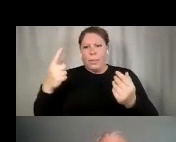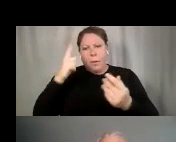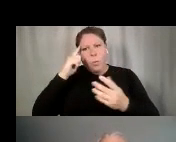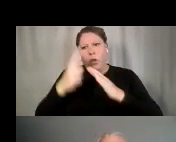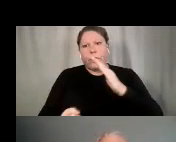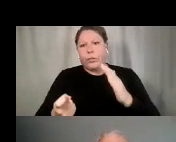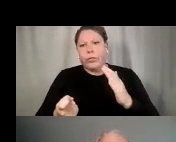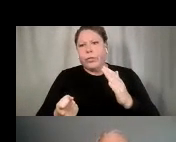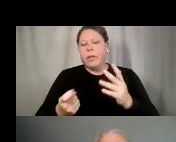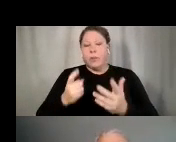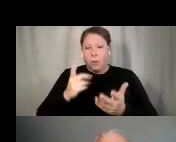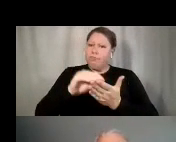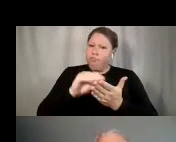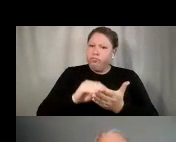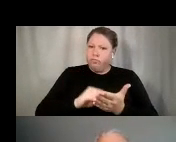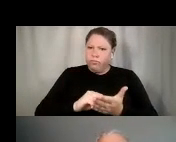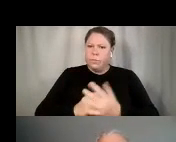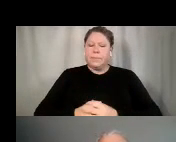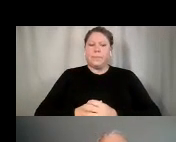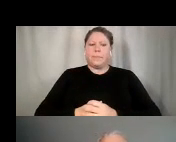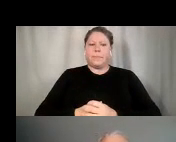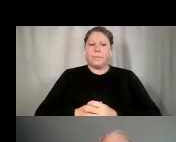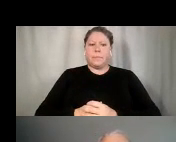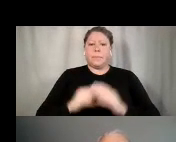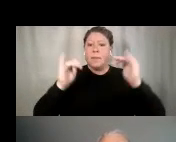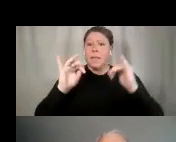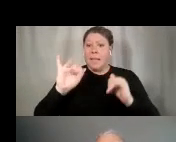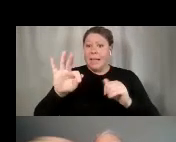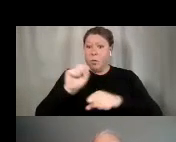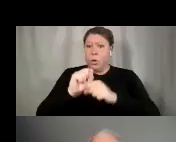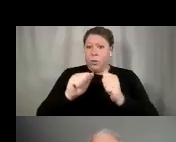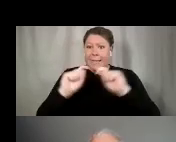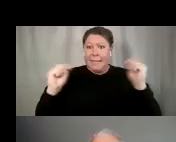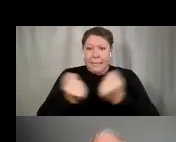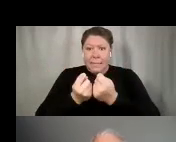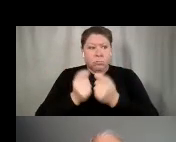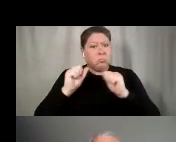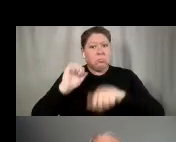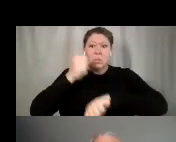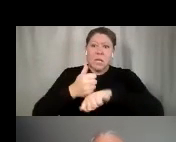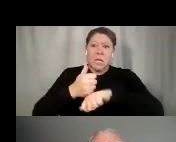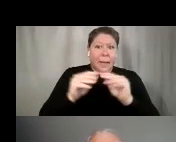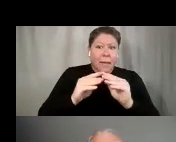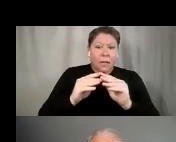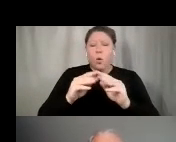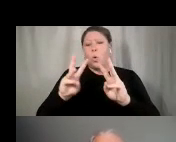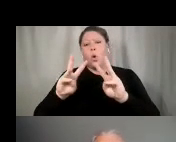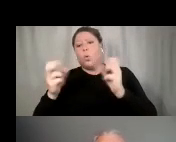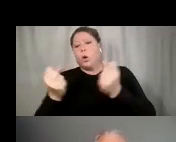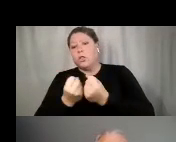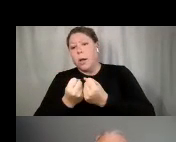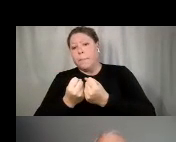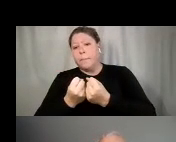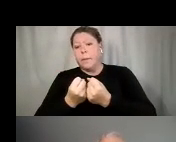If you're working with a team, you can either do it in a meeting or a workshop. And what I found time and time again is